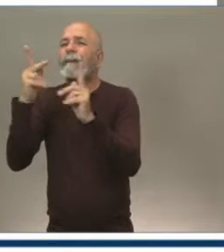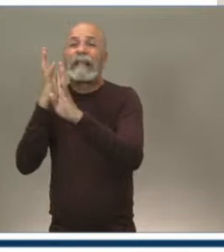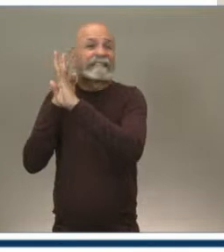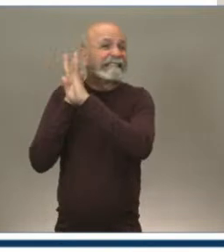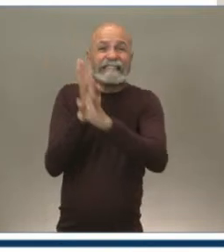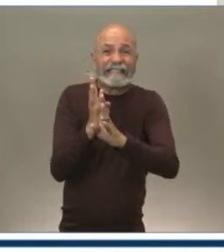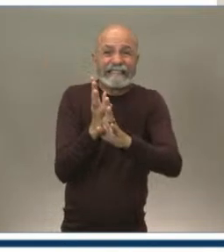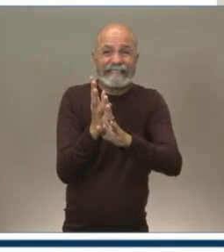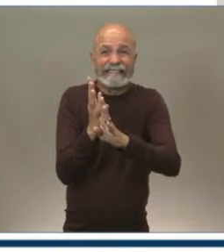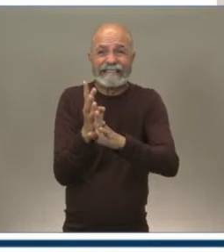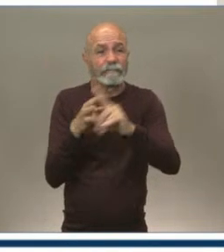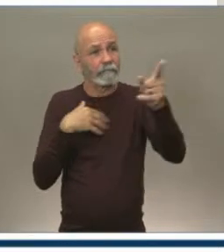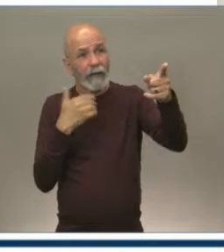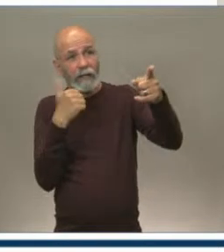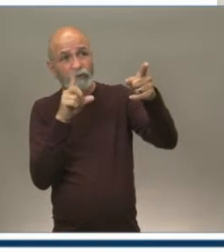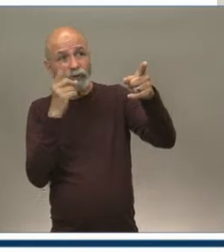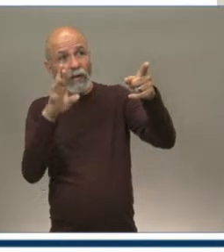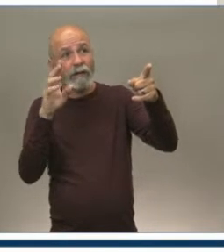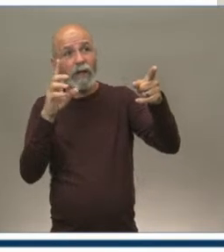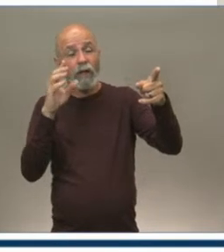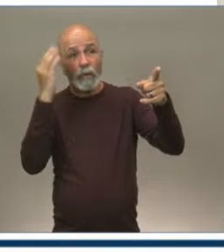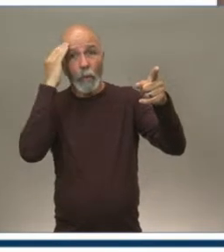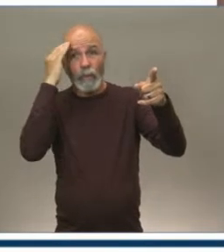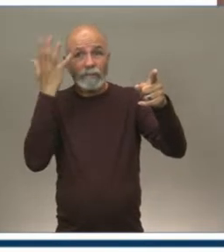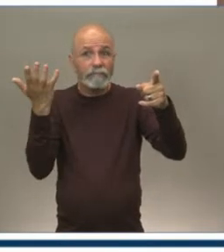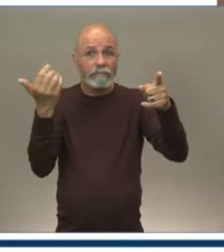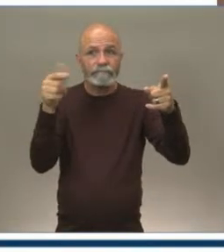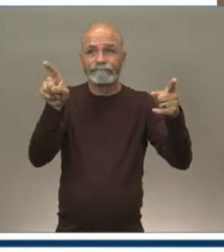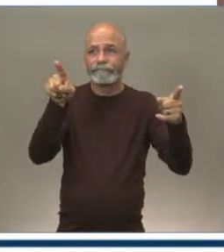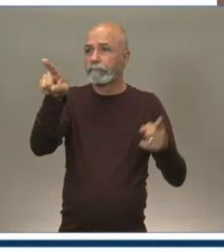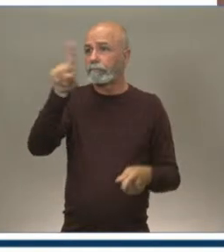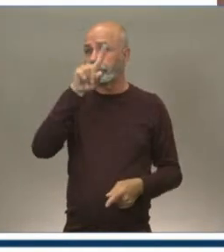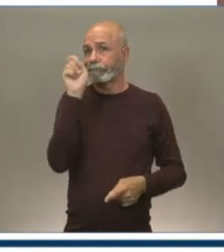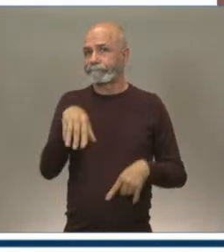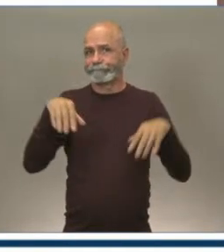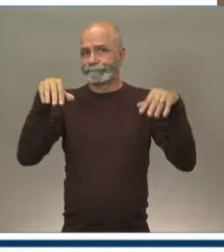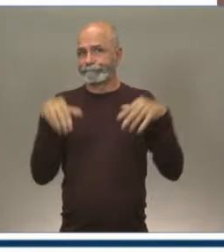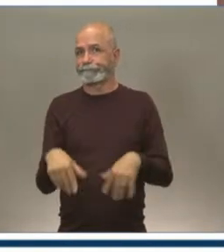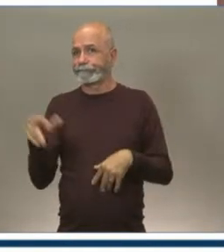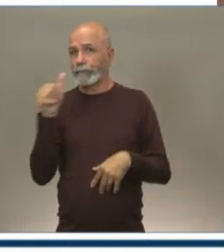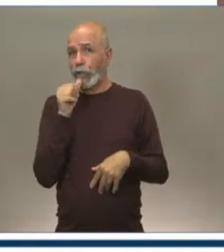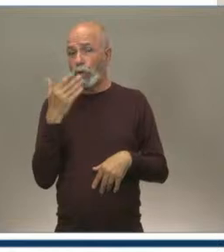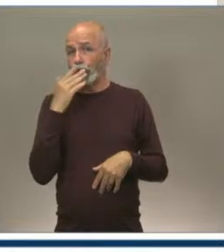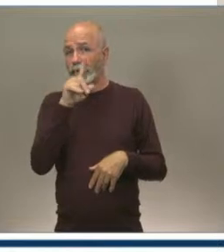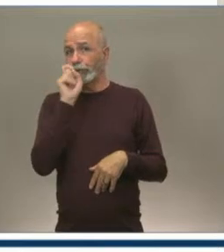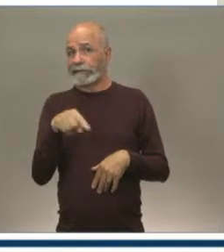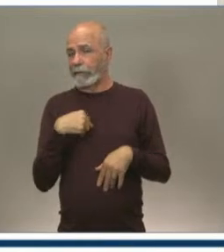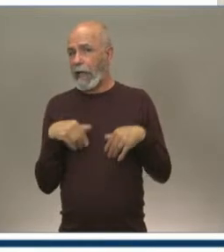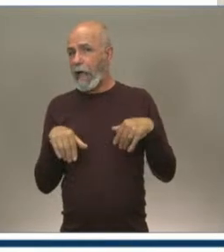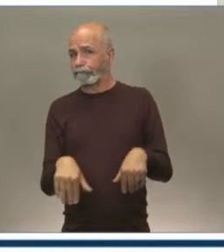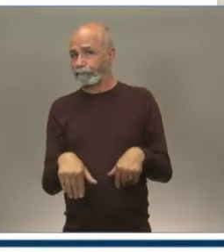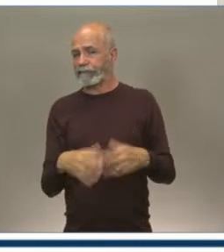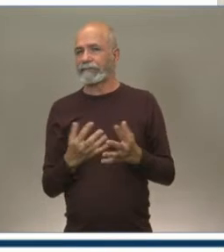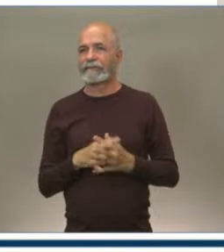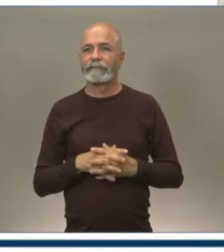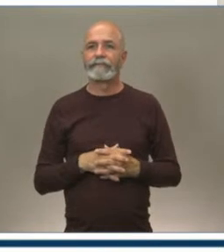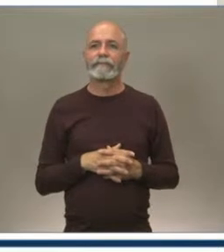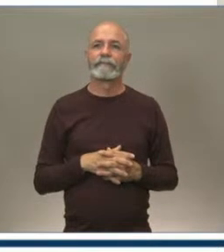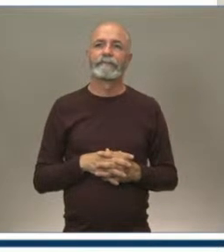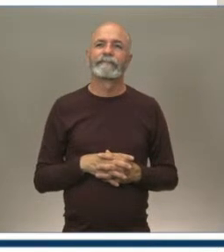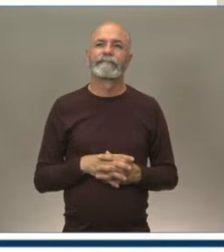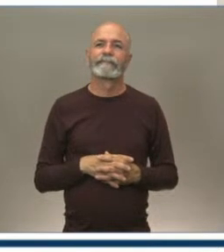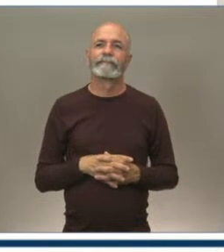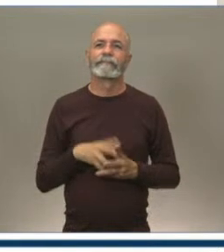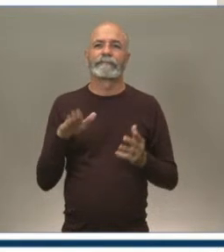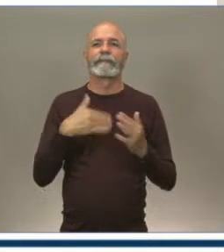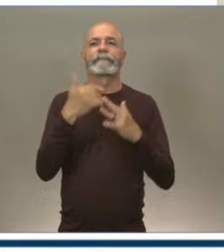not. I don't off the top of my head, sorry. Next, we'll go to Tim Biscay with the Halifax Examiner.